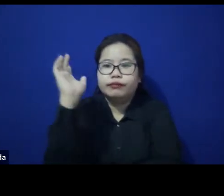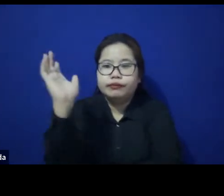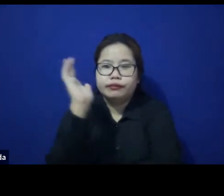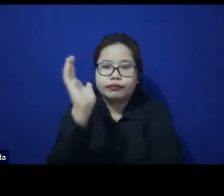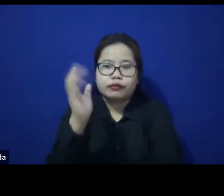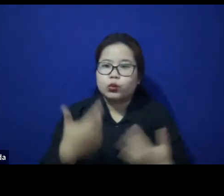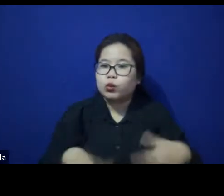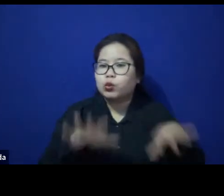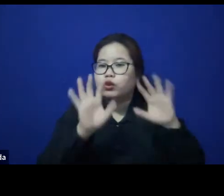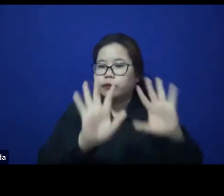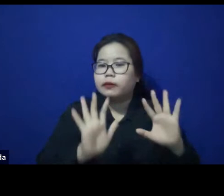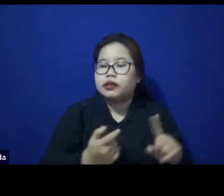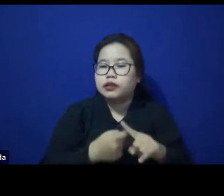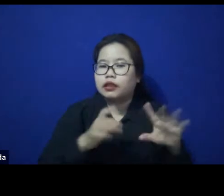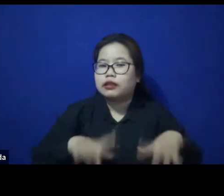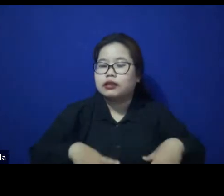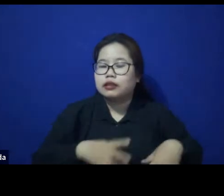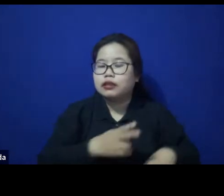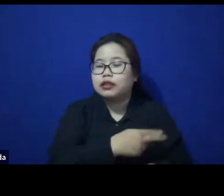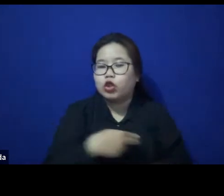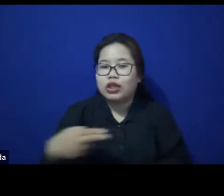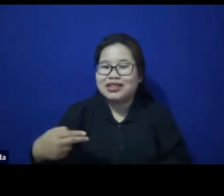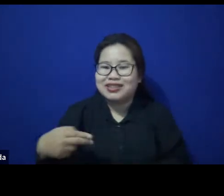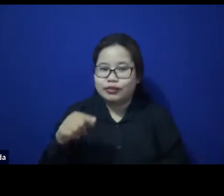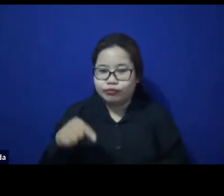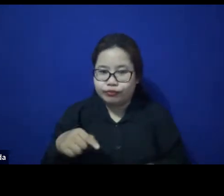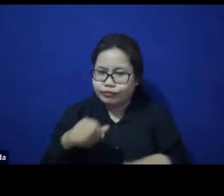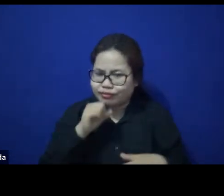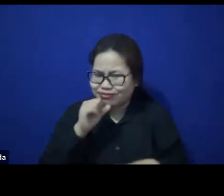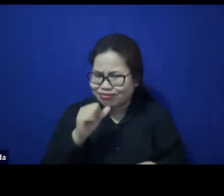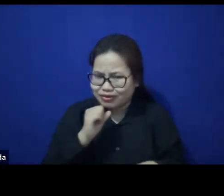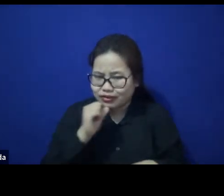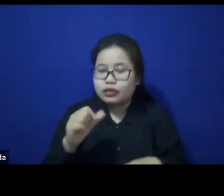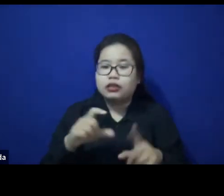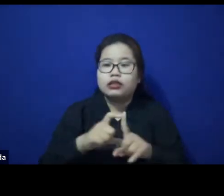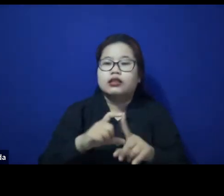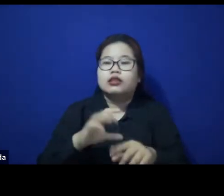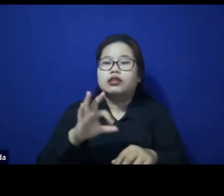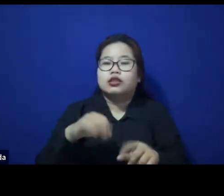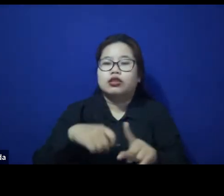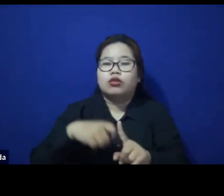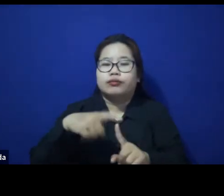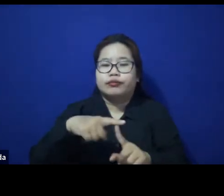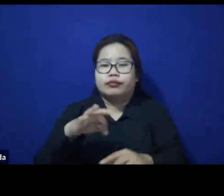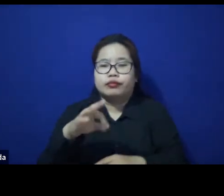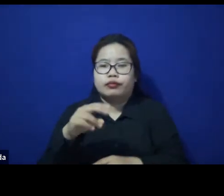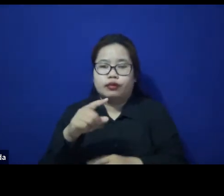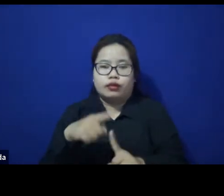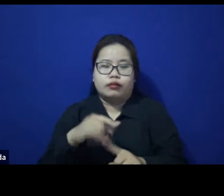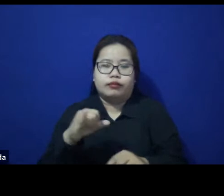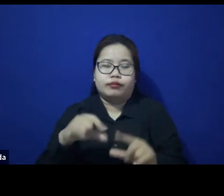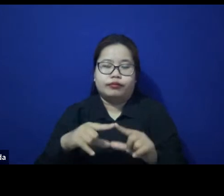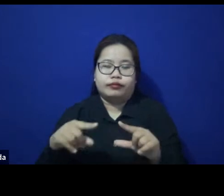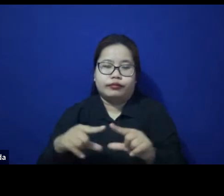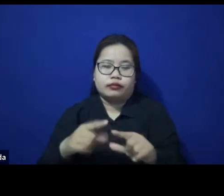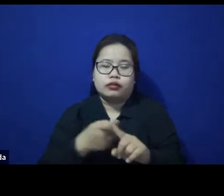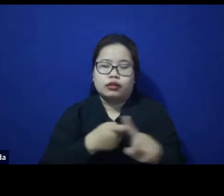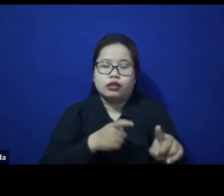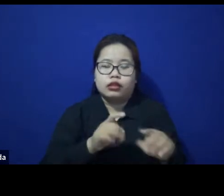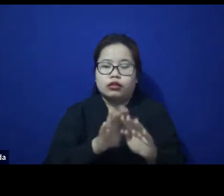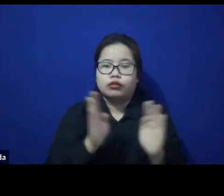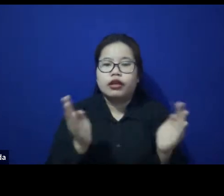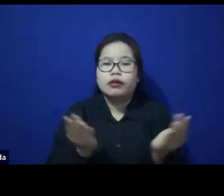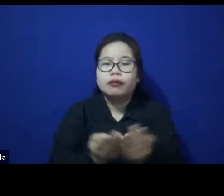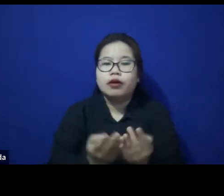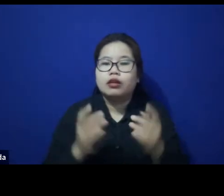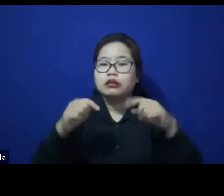Martias, a health researcher from Universitas Gadjah Mada, and currently Tiara is the senior technical